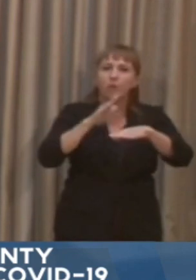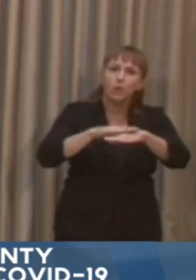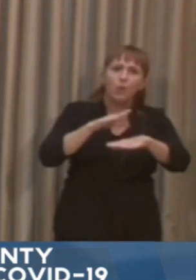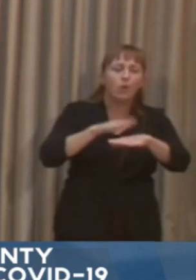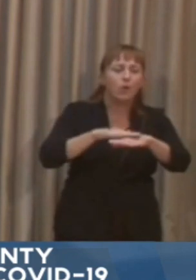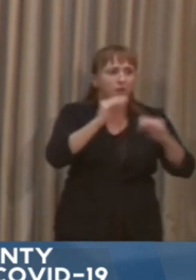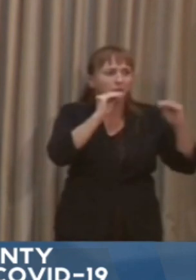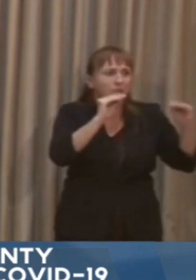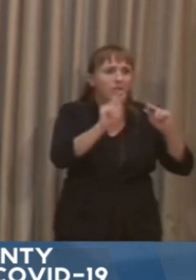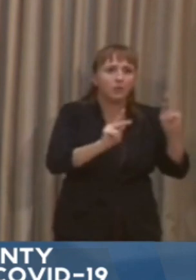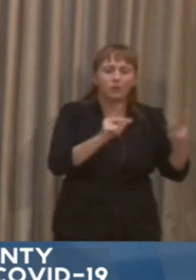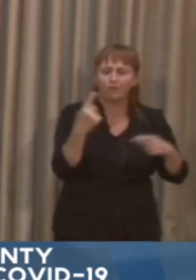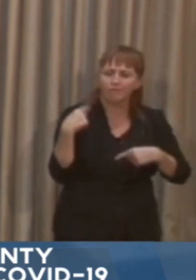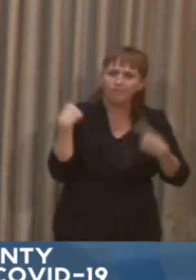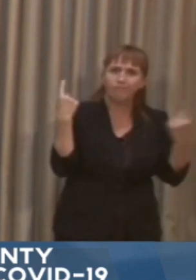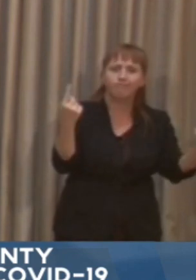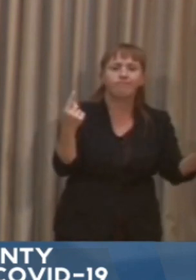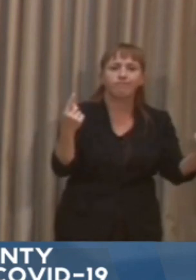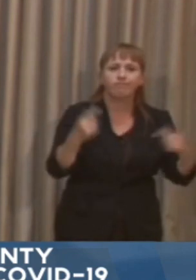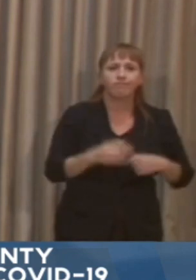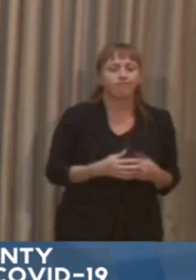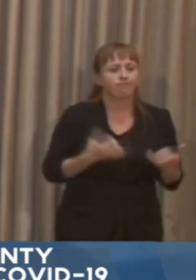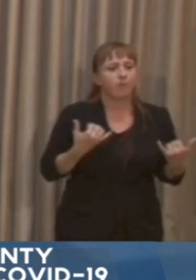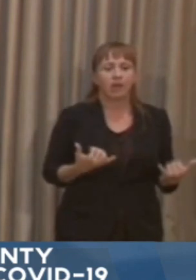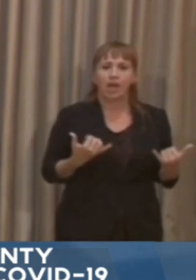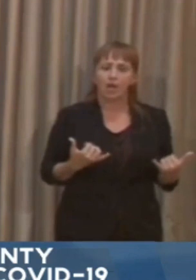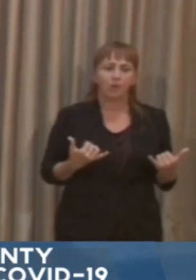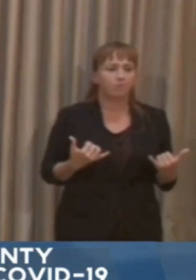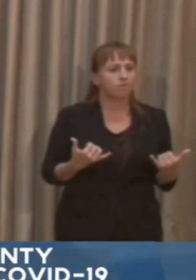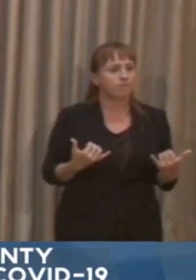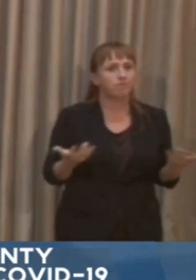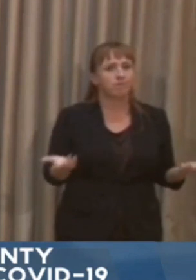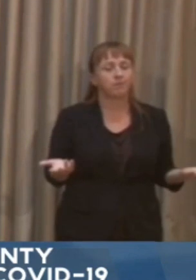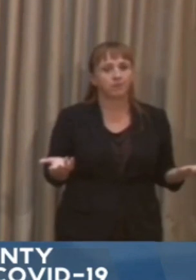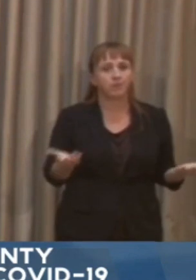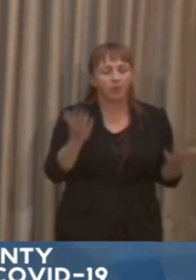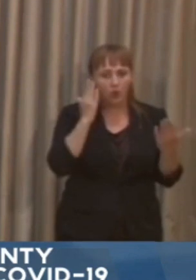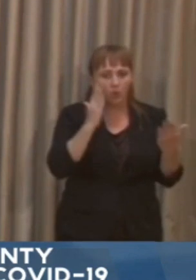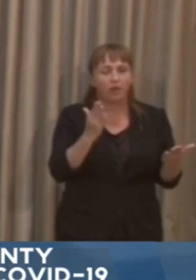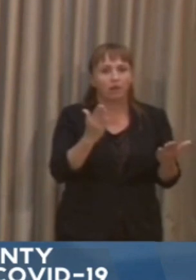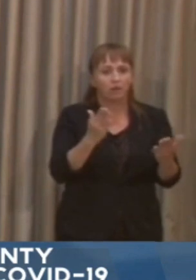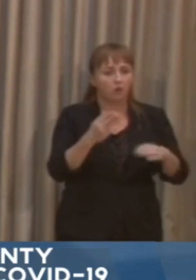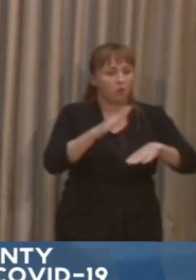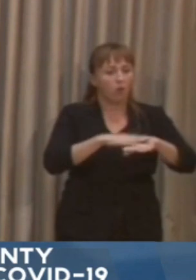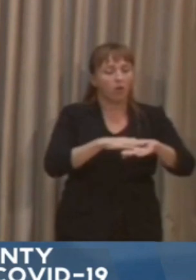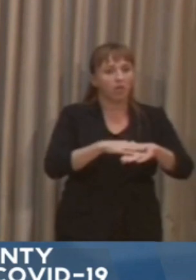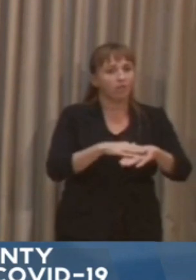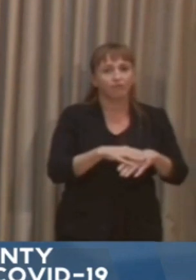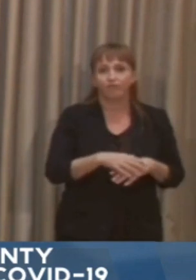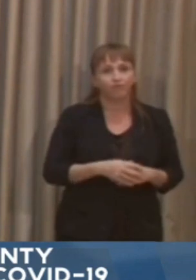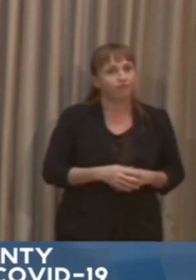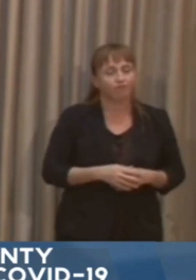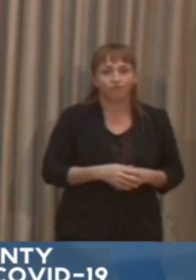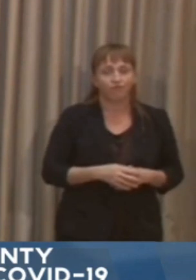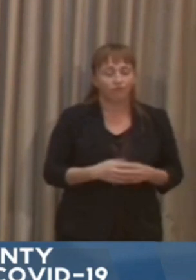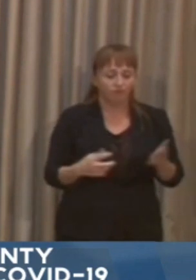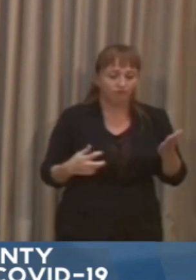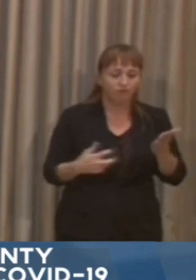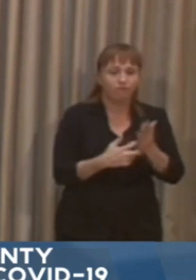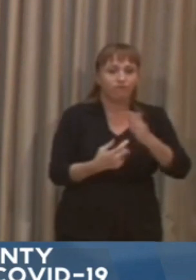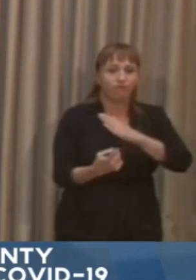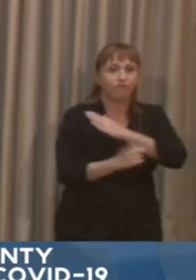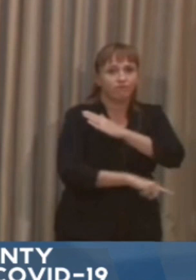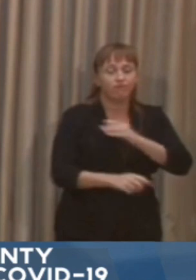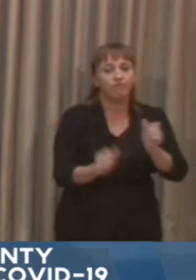people, educate people, and at this point, we're probably going to do very few warnings. It's going to be either citations